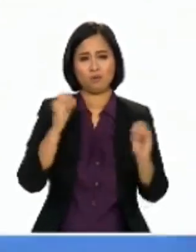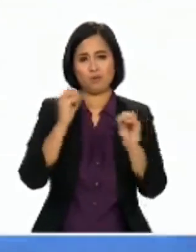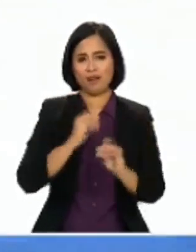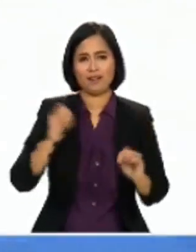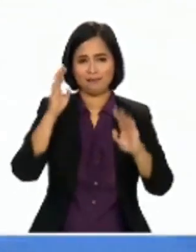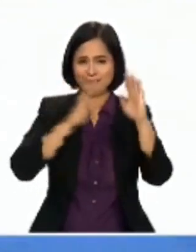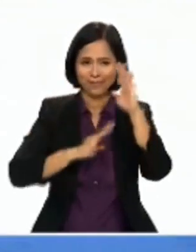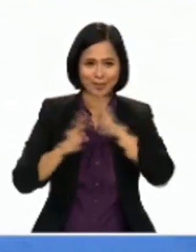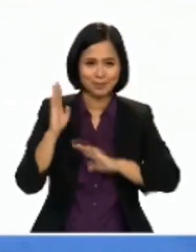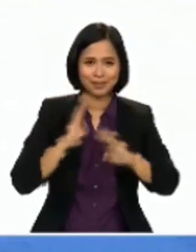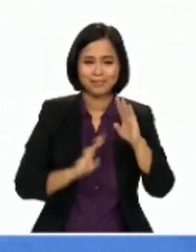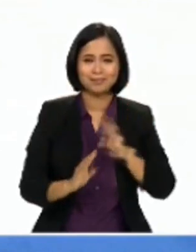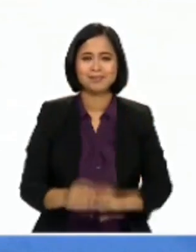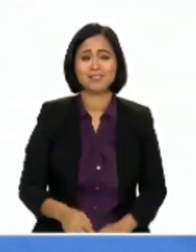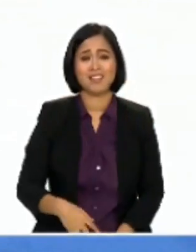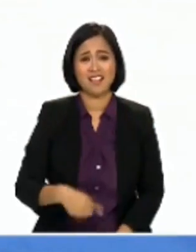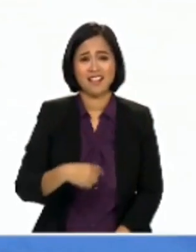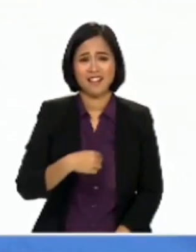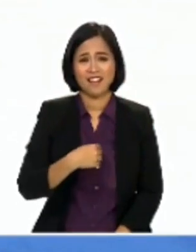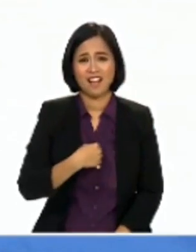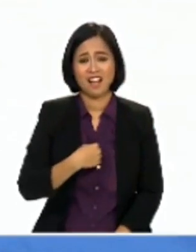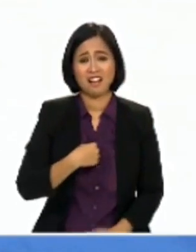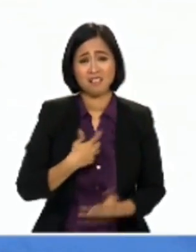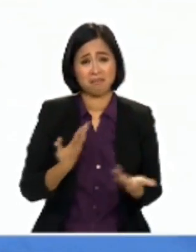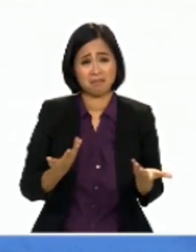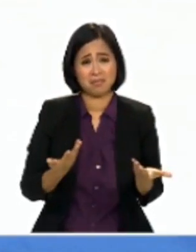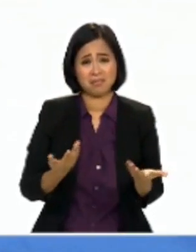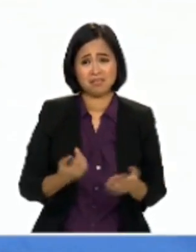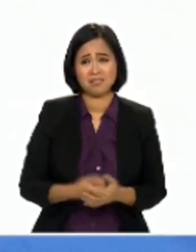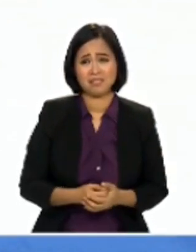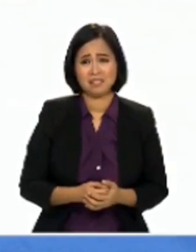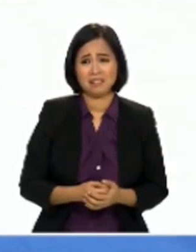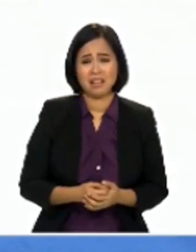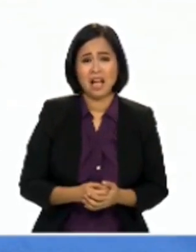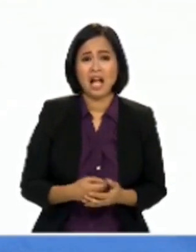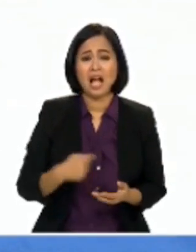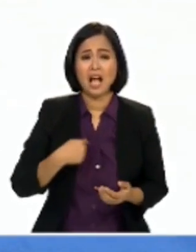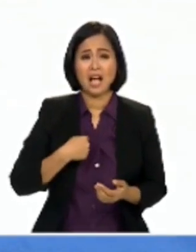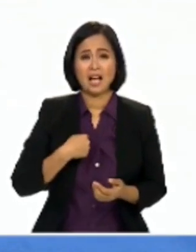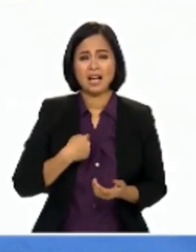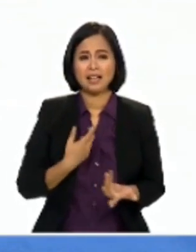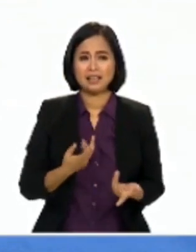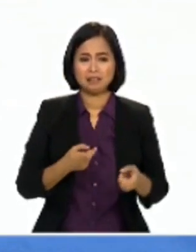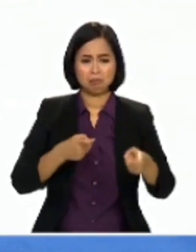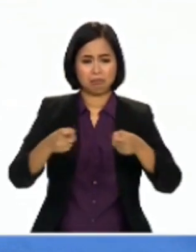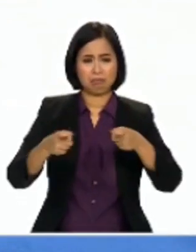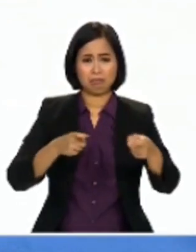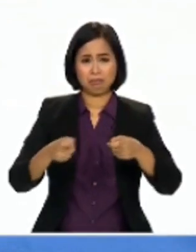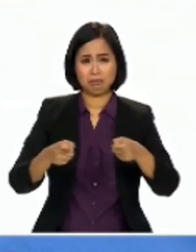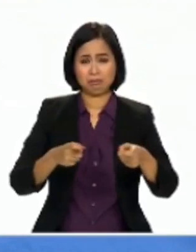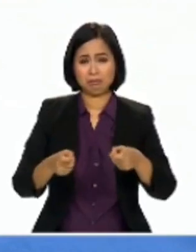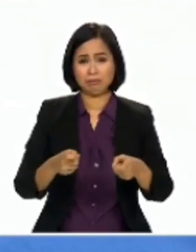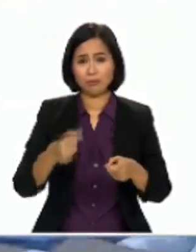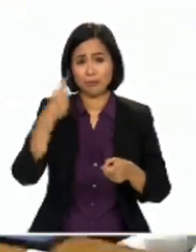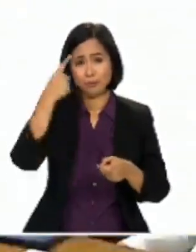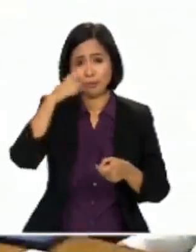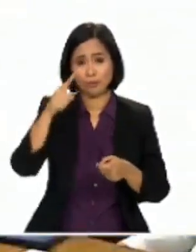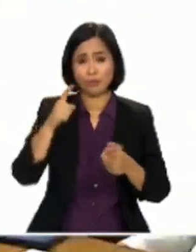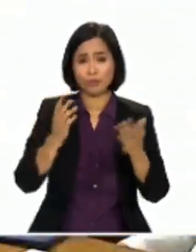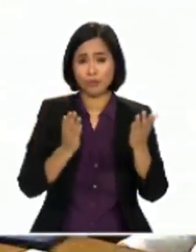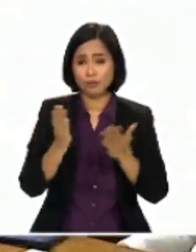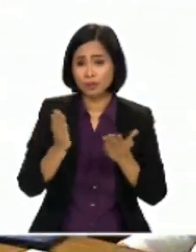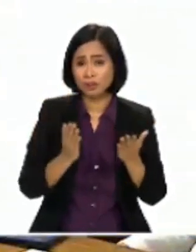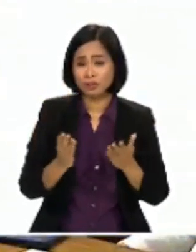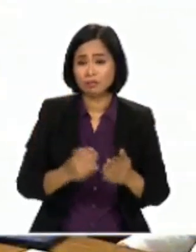Me, I am an inutile official. Me, I cannot run anymore. Me,